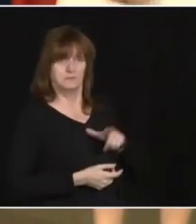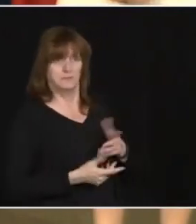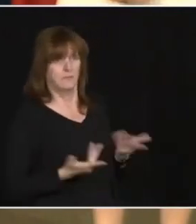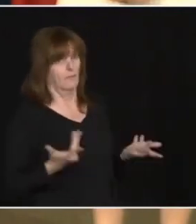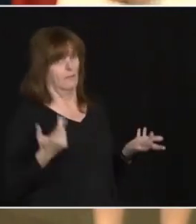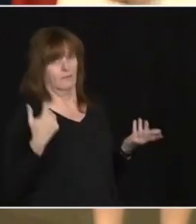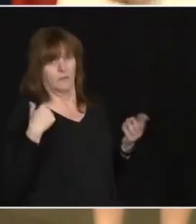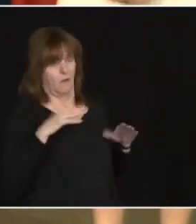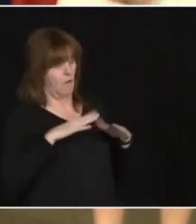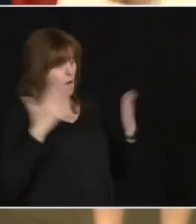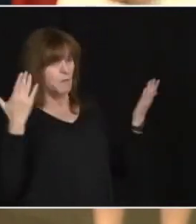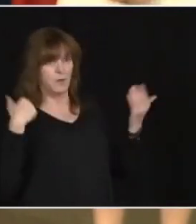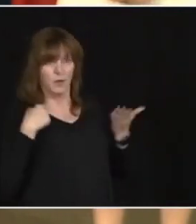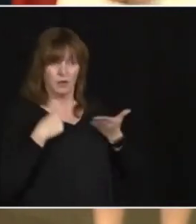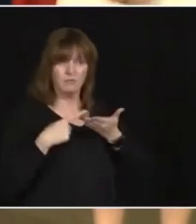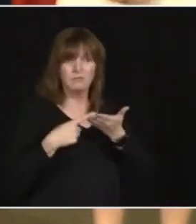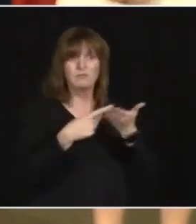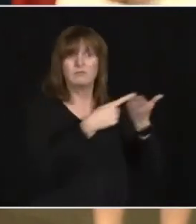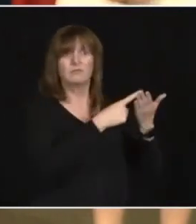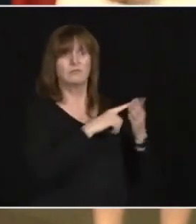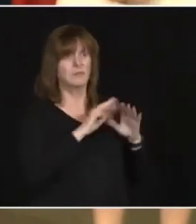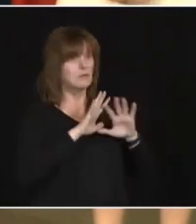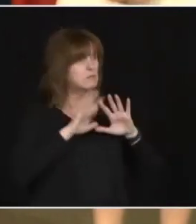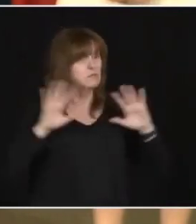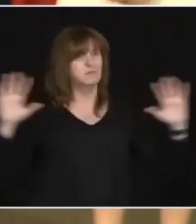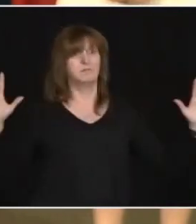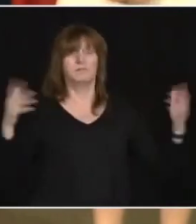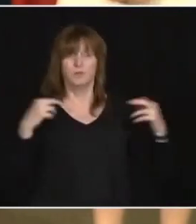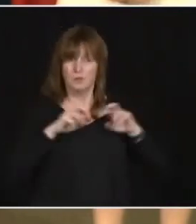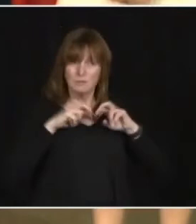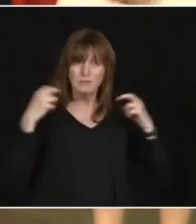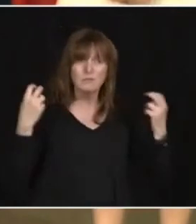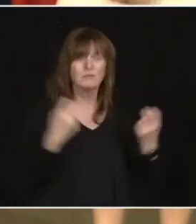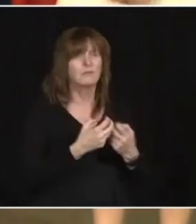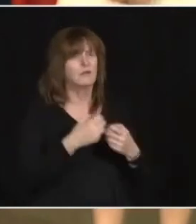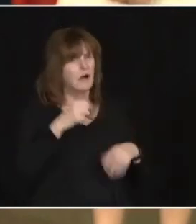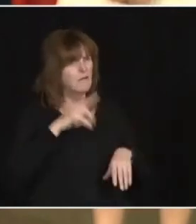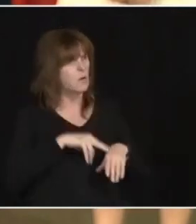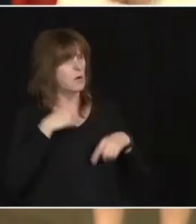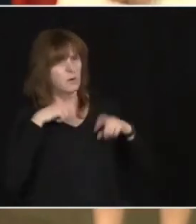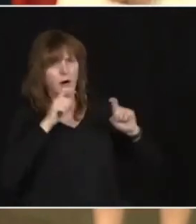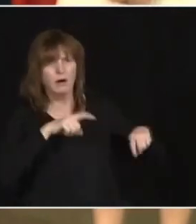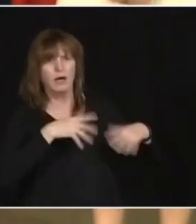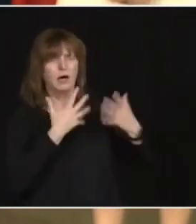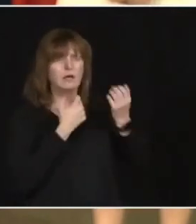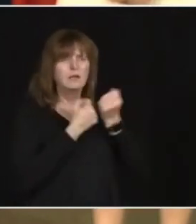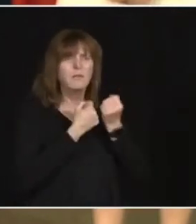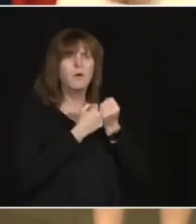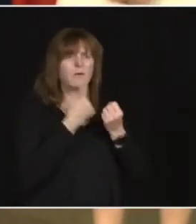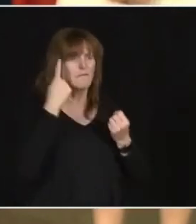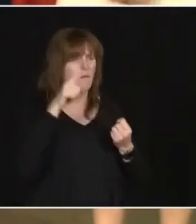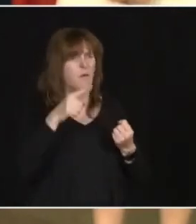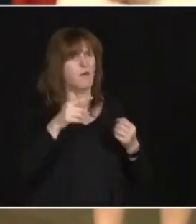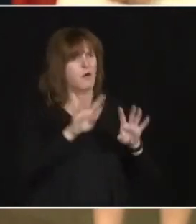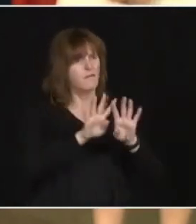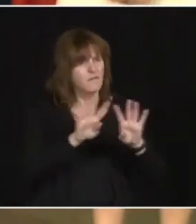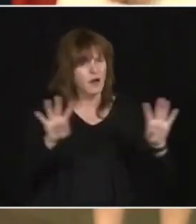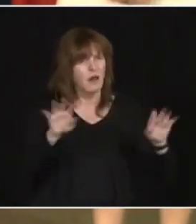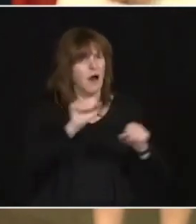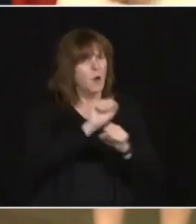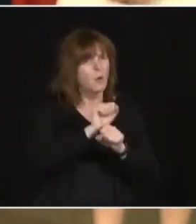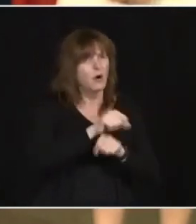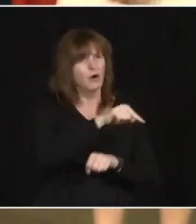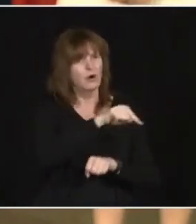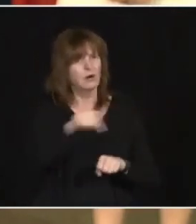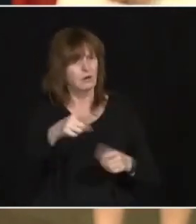their requests in, but I think we need support for our frontline healthcare workers at long-term care on wages.